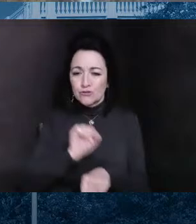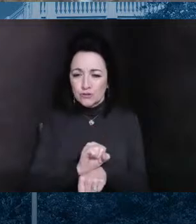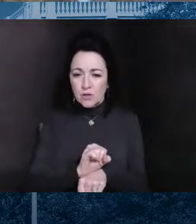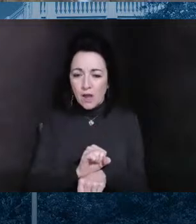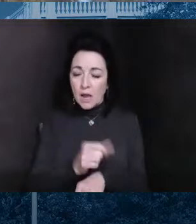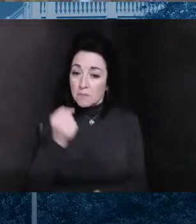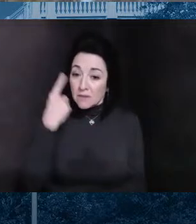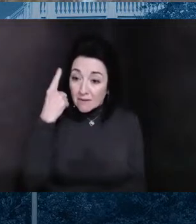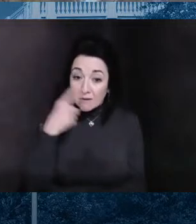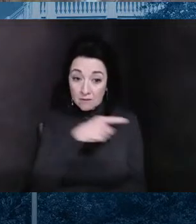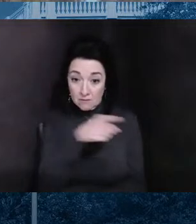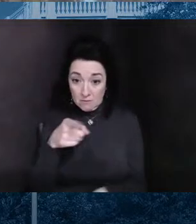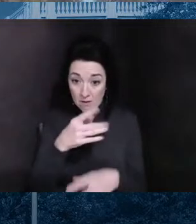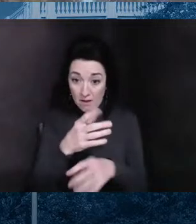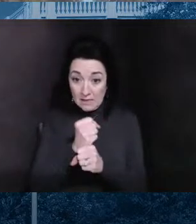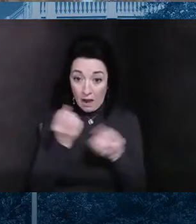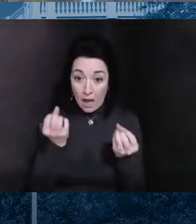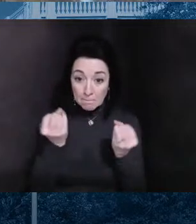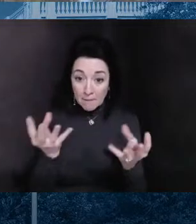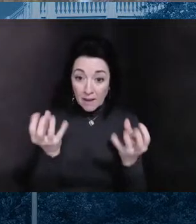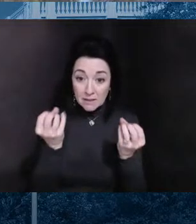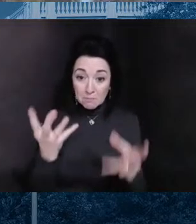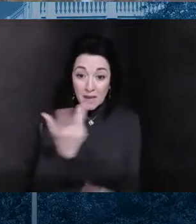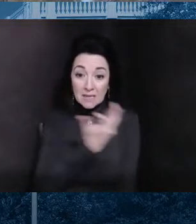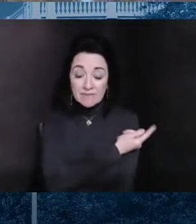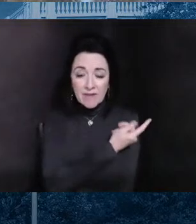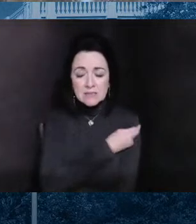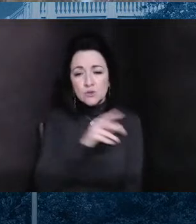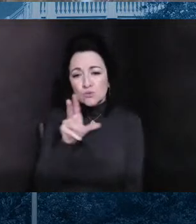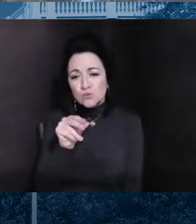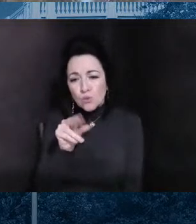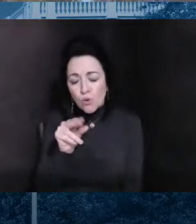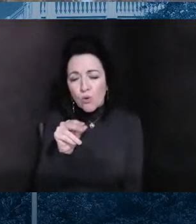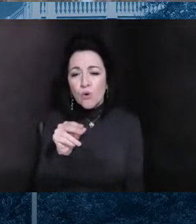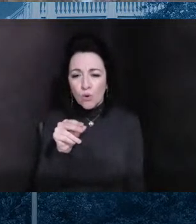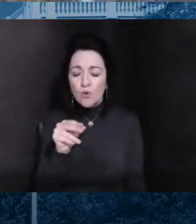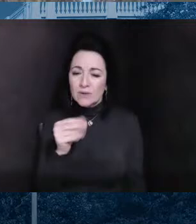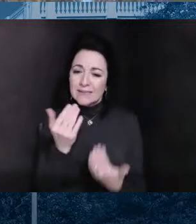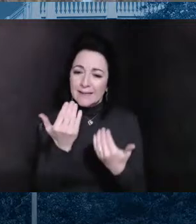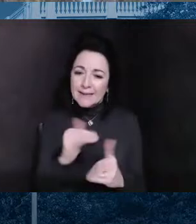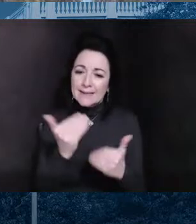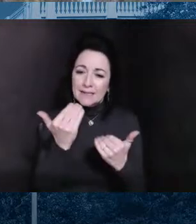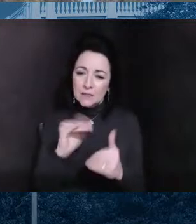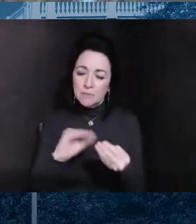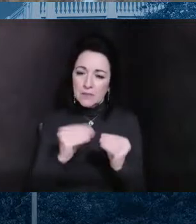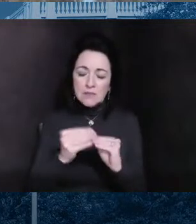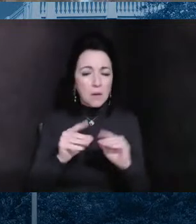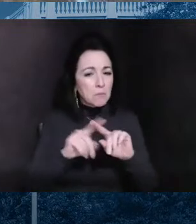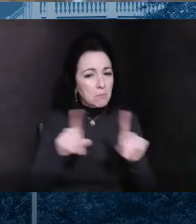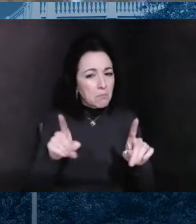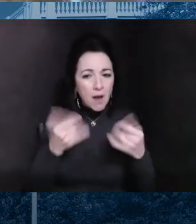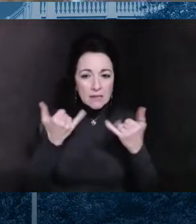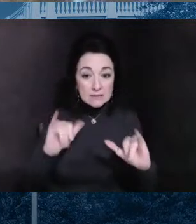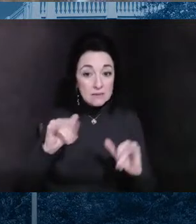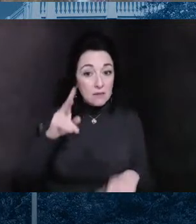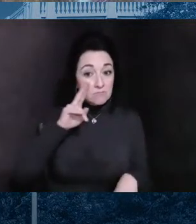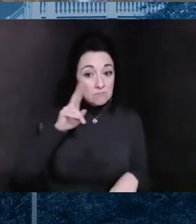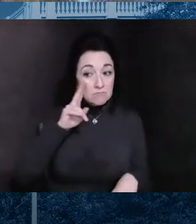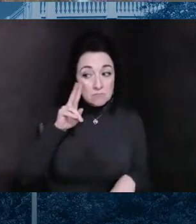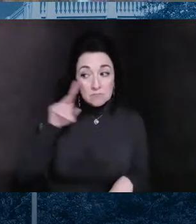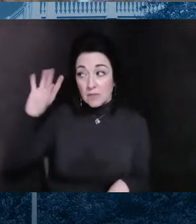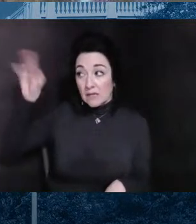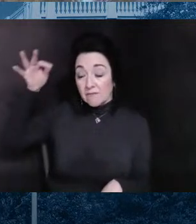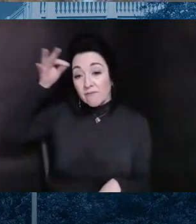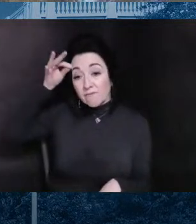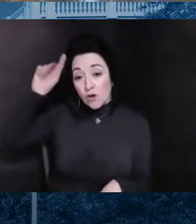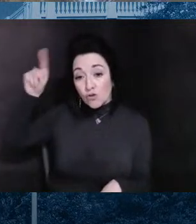move forward, as the federal allocation of vaccines changes, you'll see those a